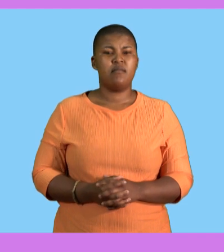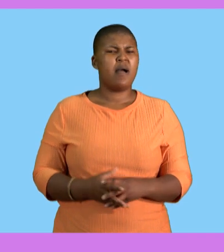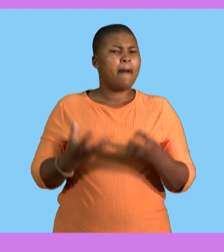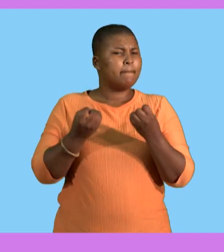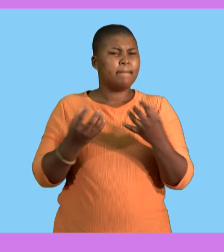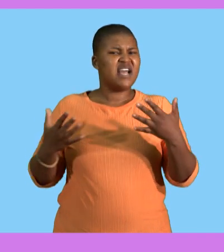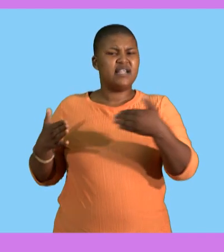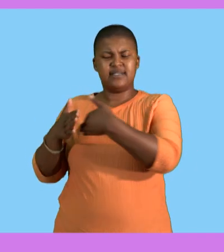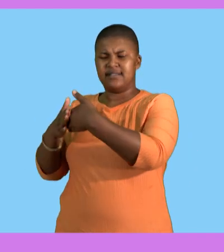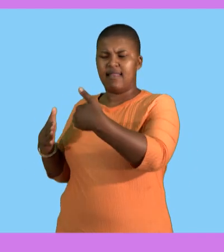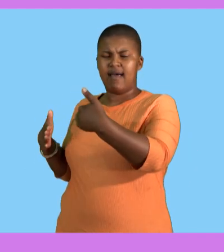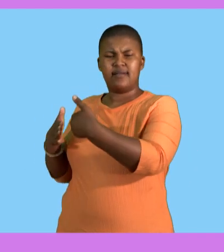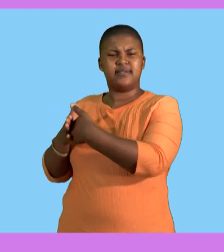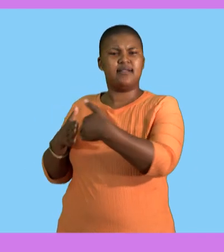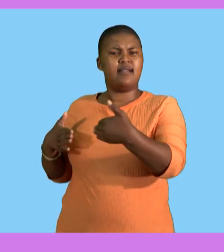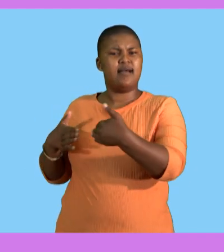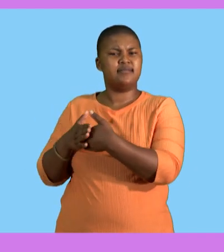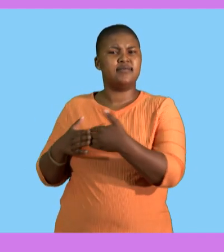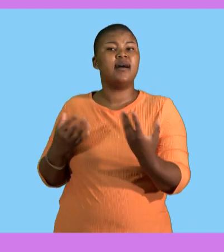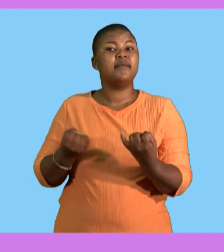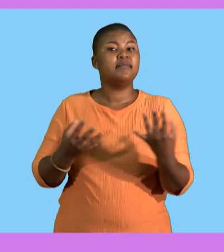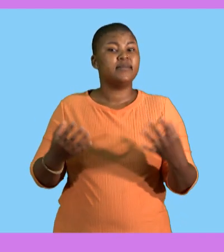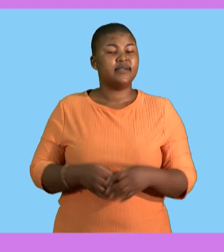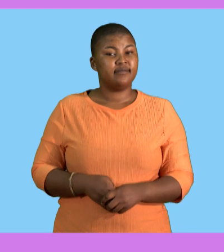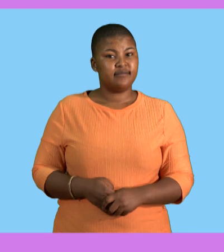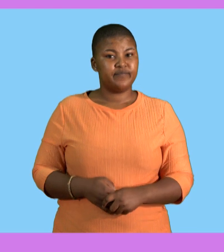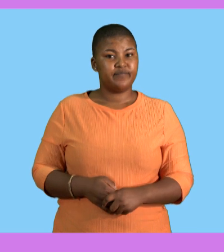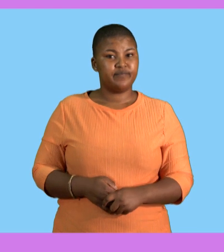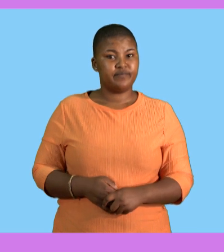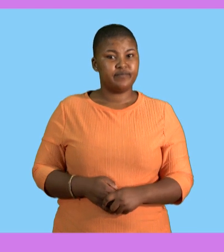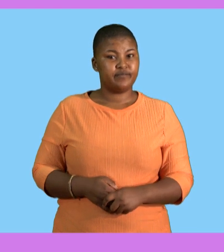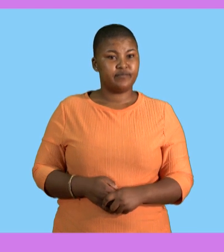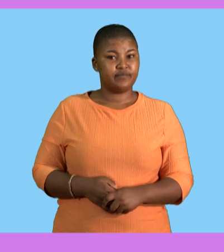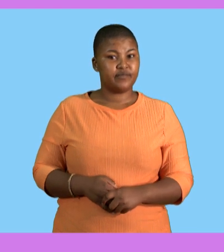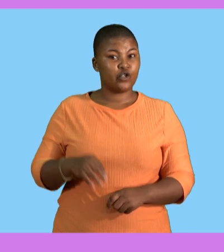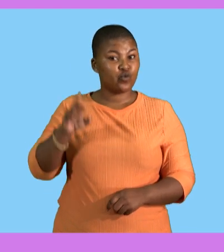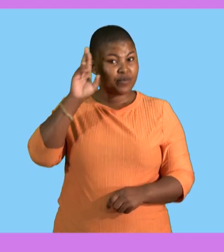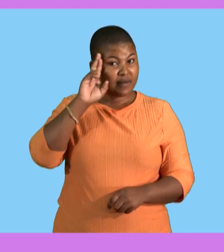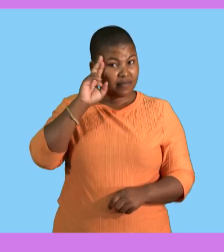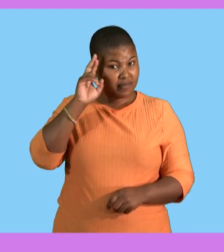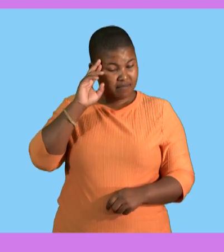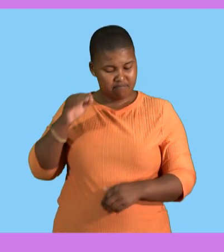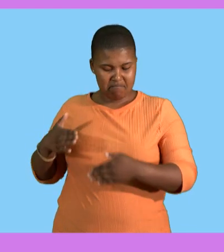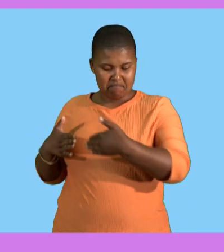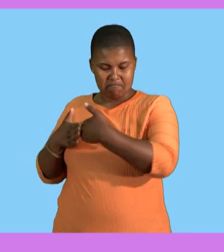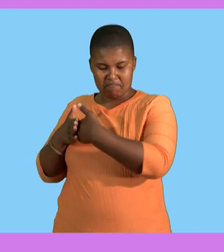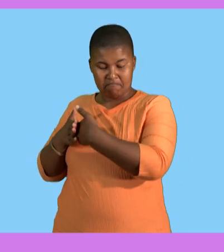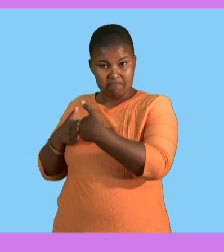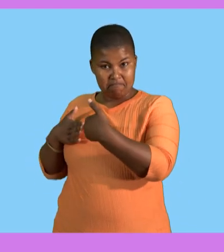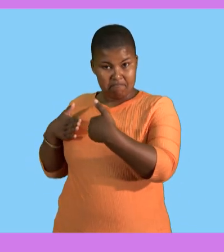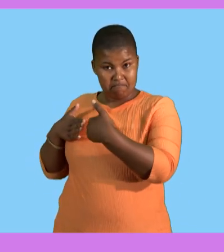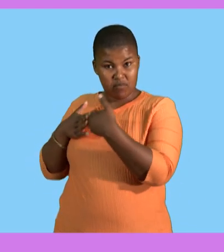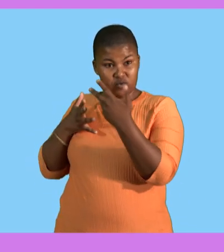sliding doors are shown on the floor plan? So remember, a double sliding door will look like